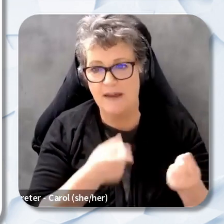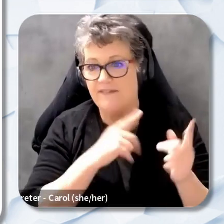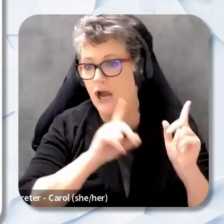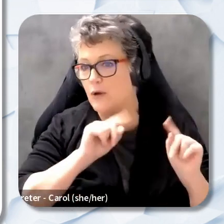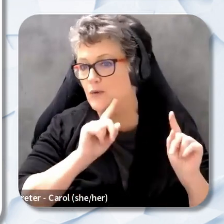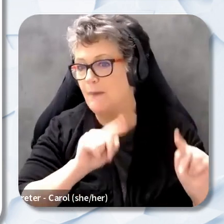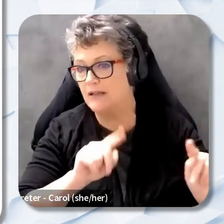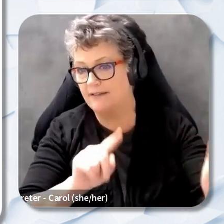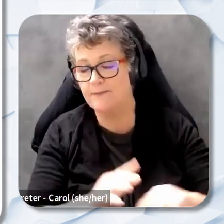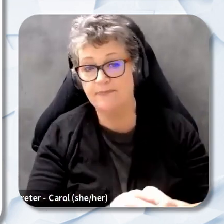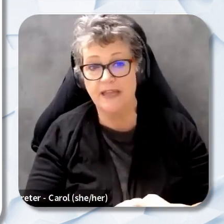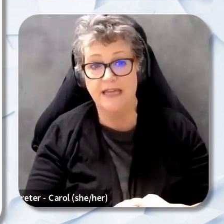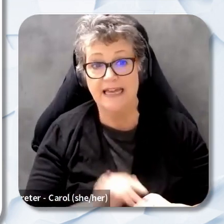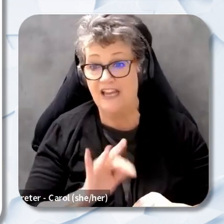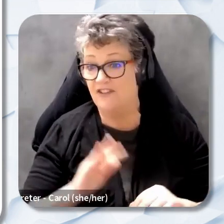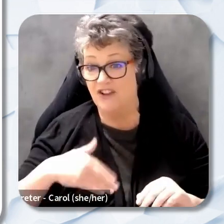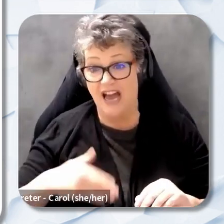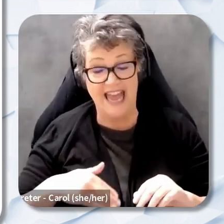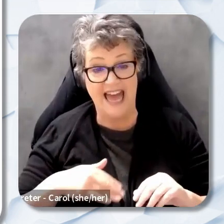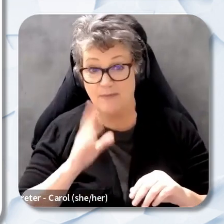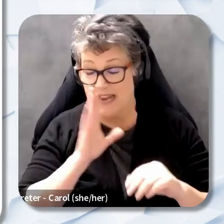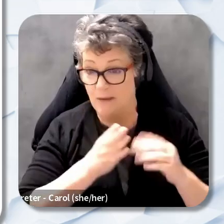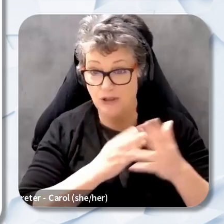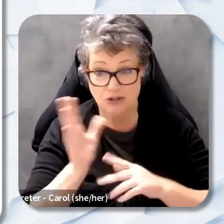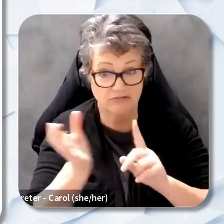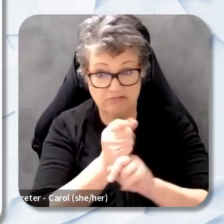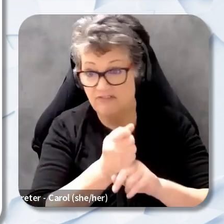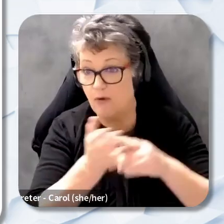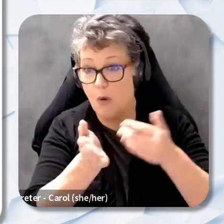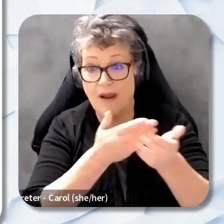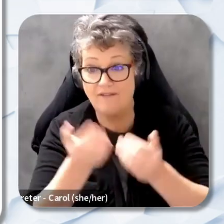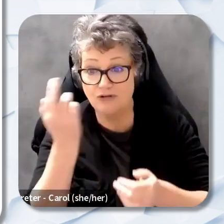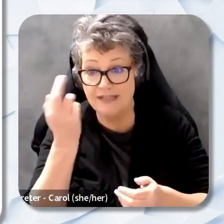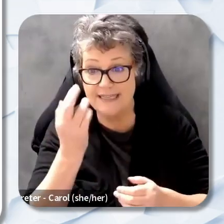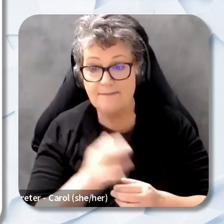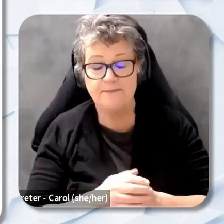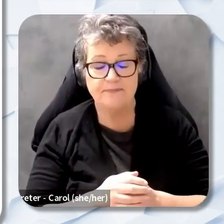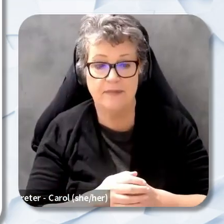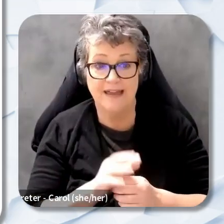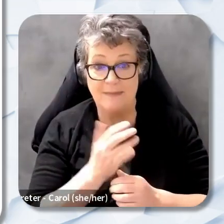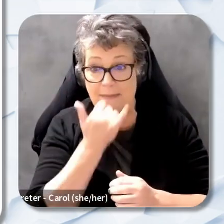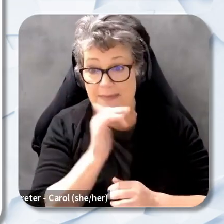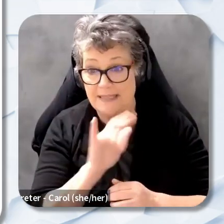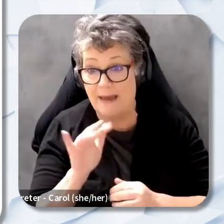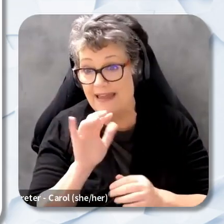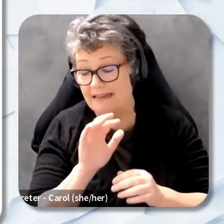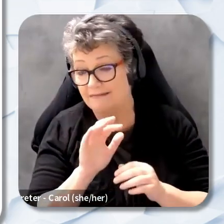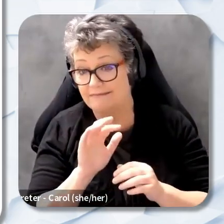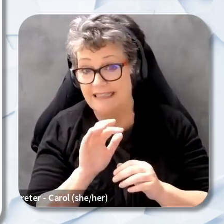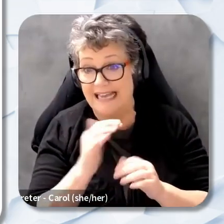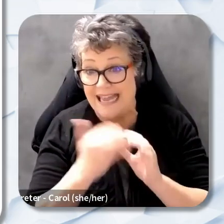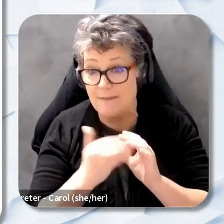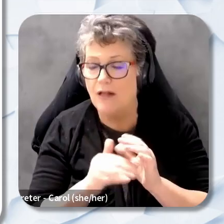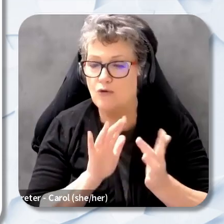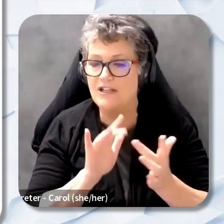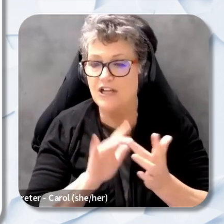responsive. And if you haven't been able to get through to them for whatever reason, maybe misspelling of the email or something like that, reach out to